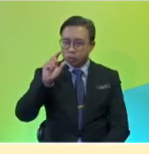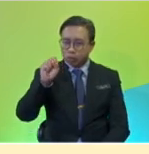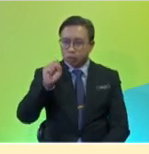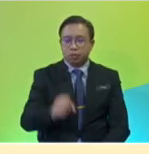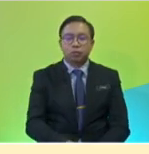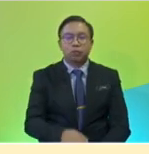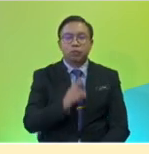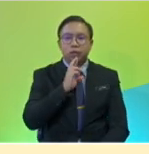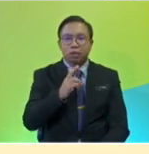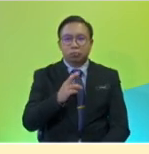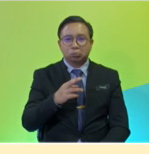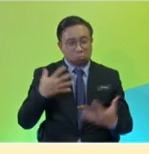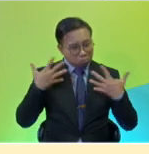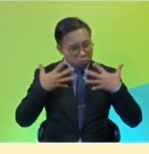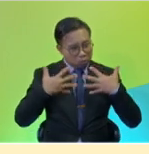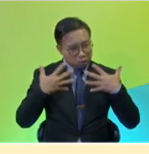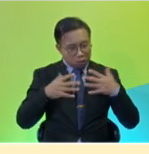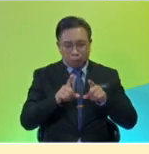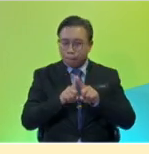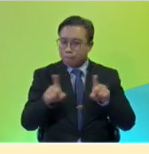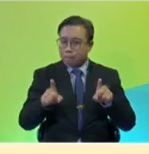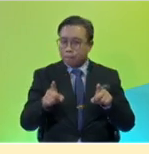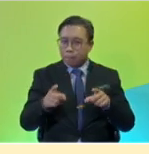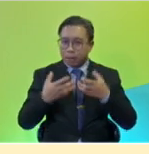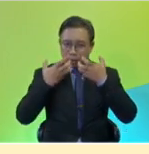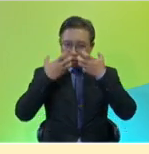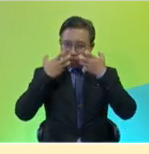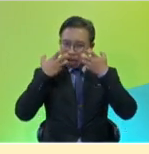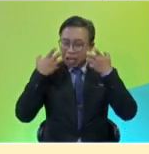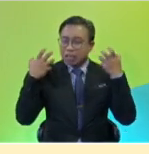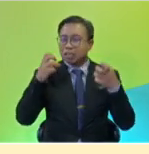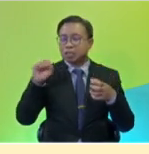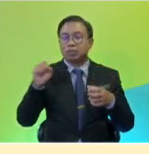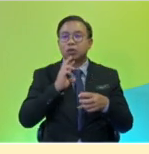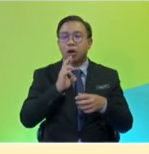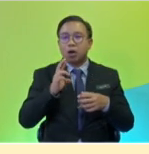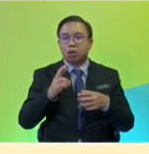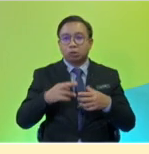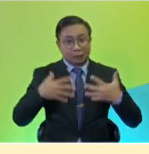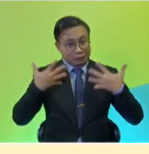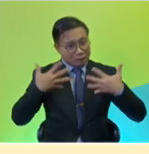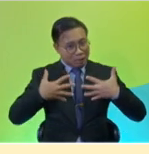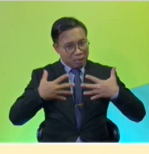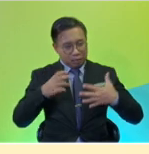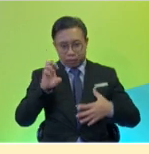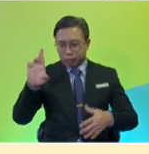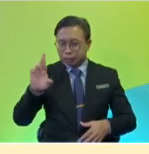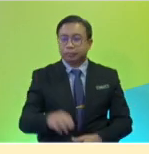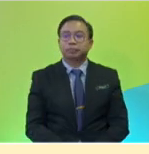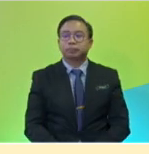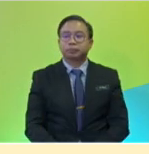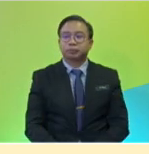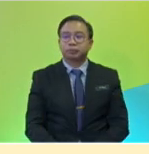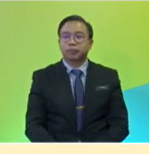Orangutans are scary, but tigers are scarier. Orangutans are scary,